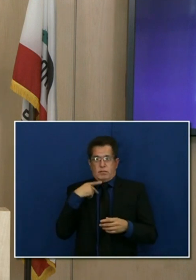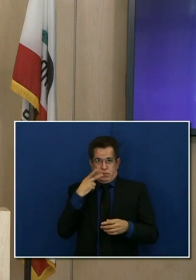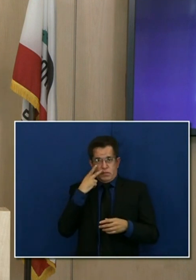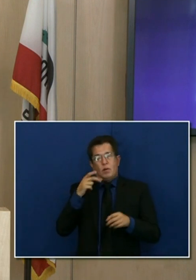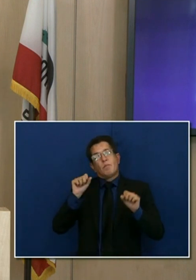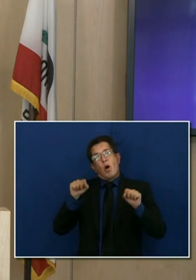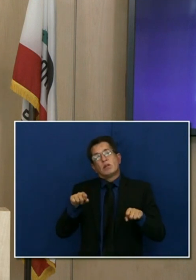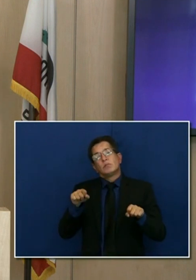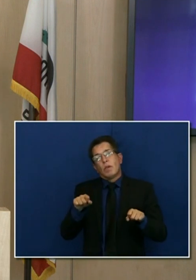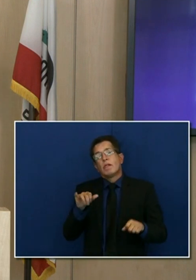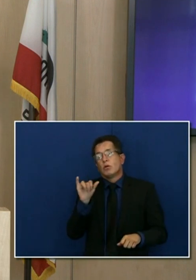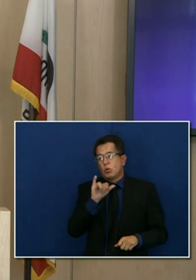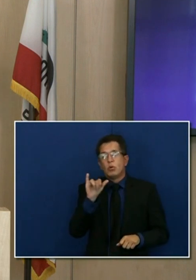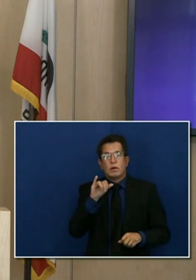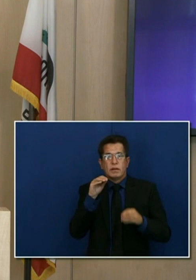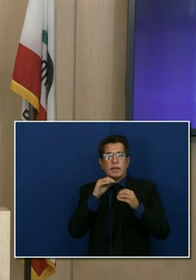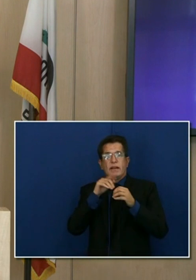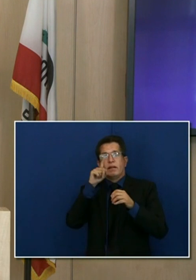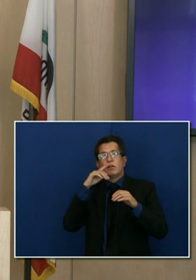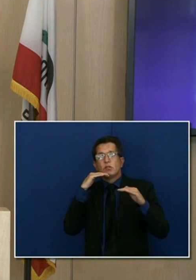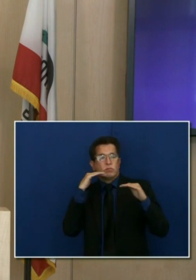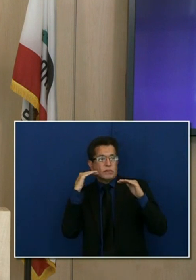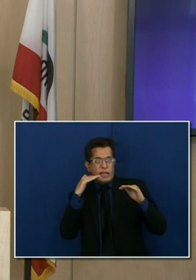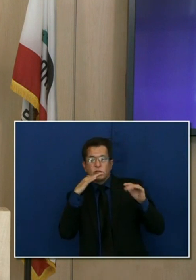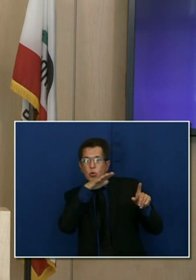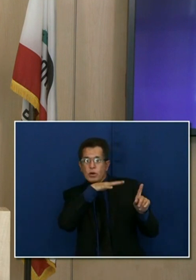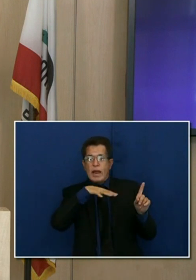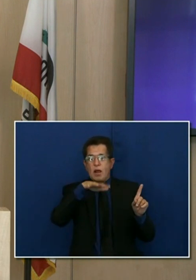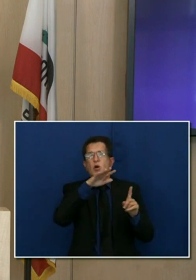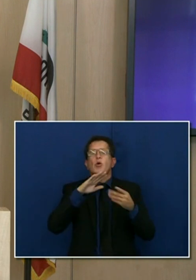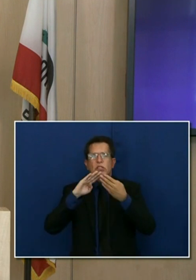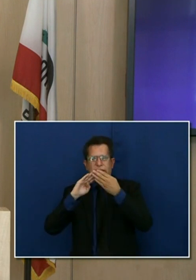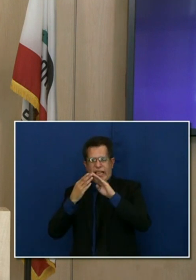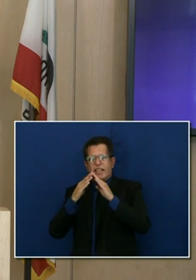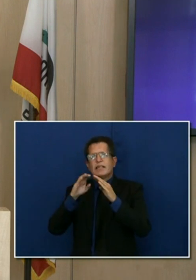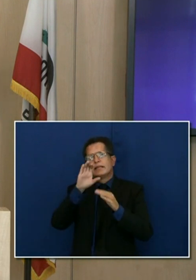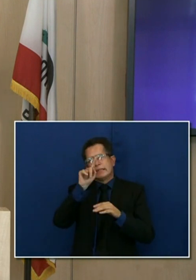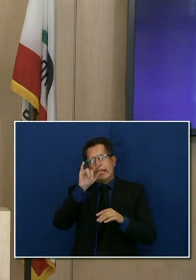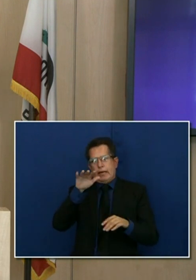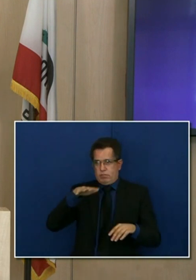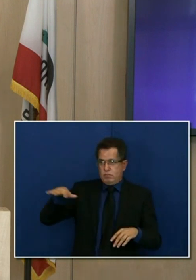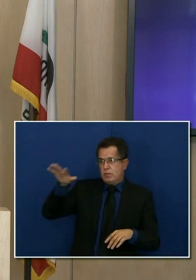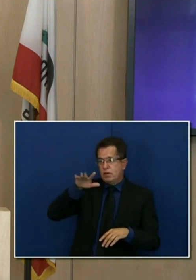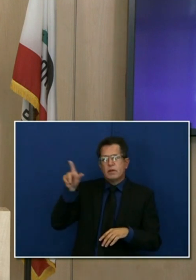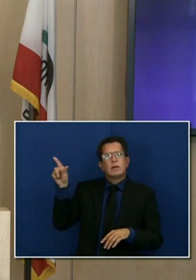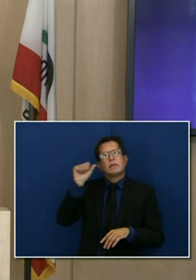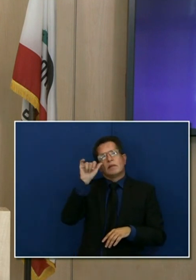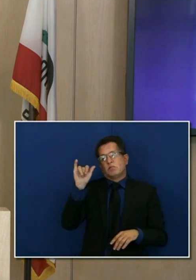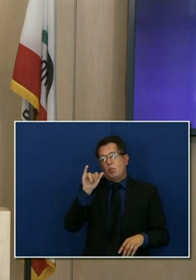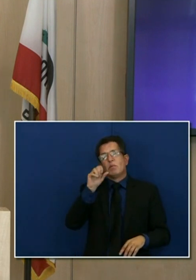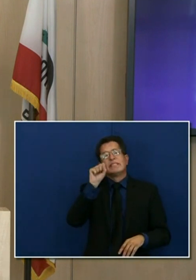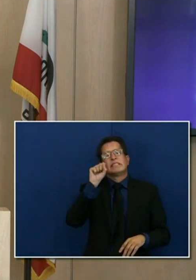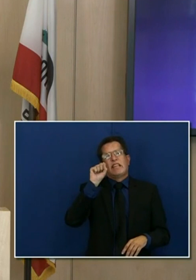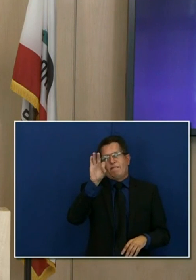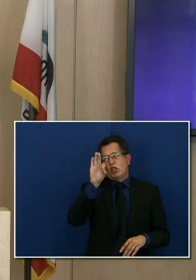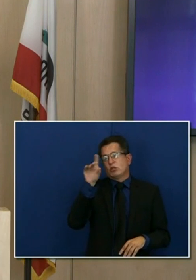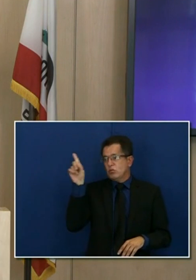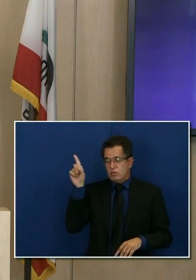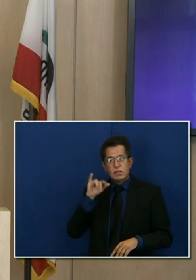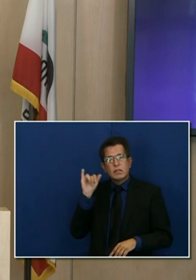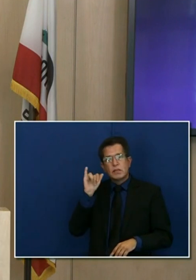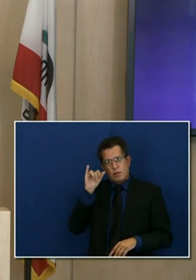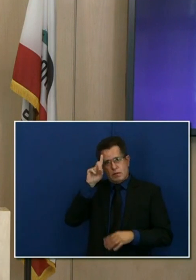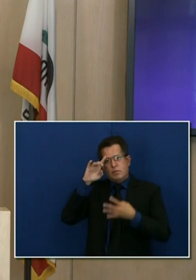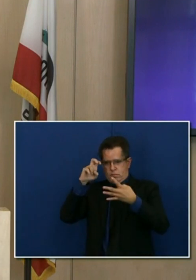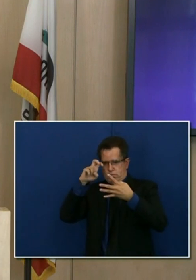possible even in urban areas that have significant densities. We've seen San Francisco County be able to descend into the